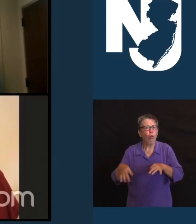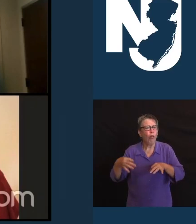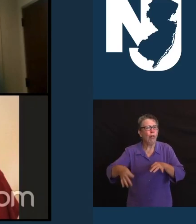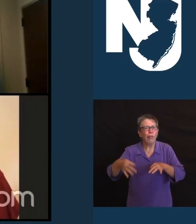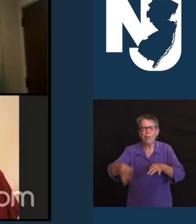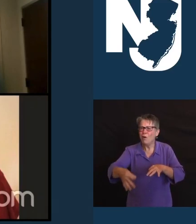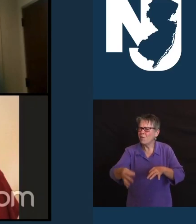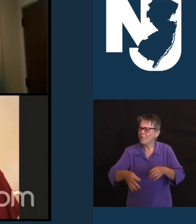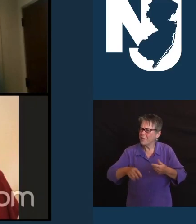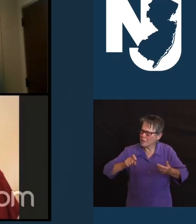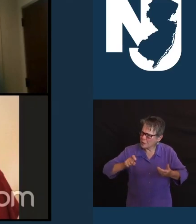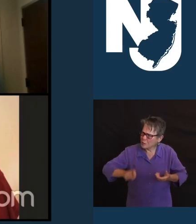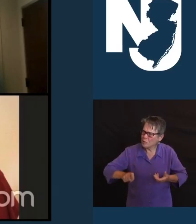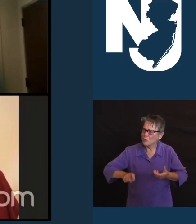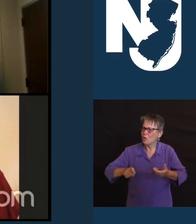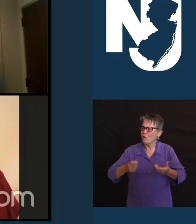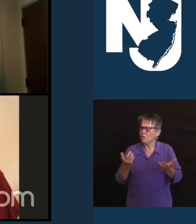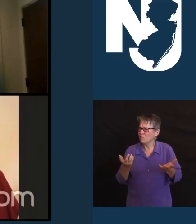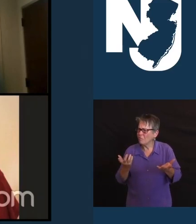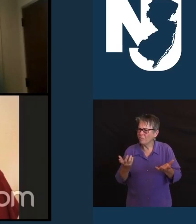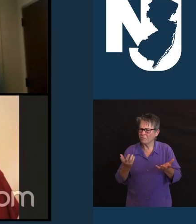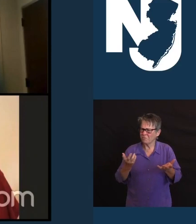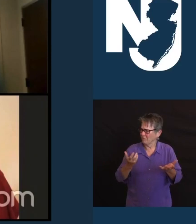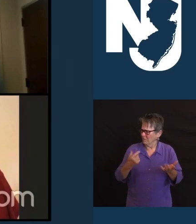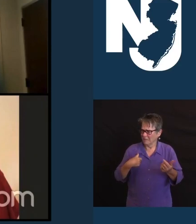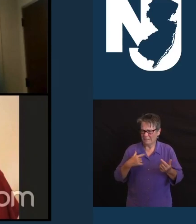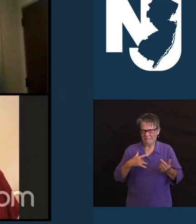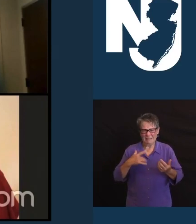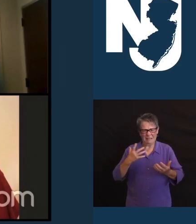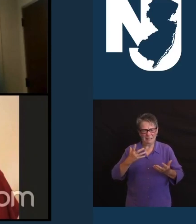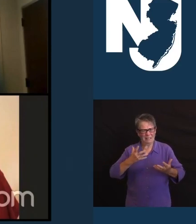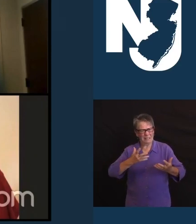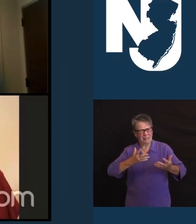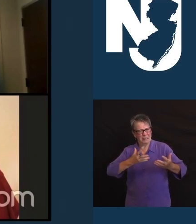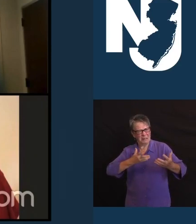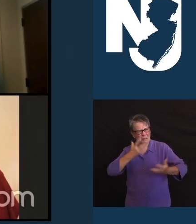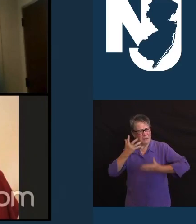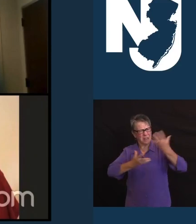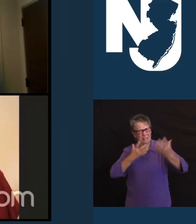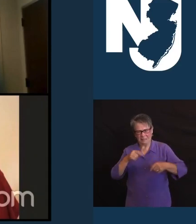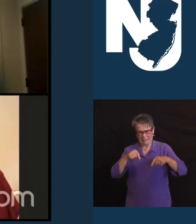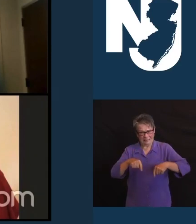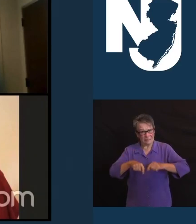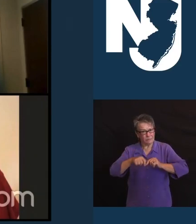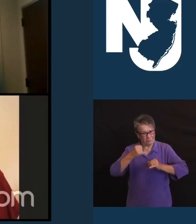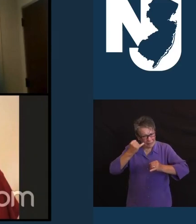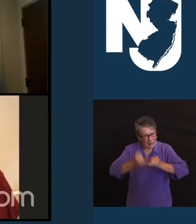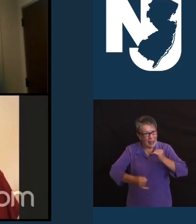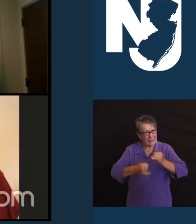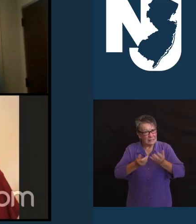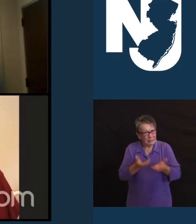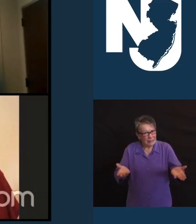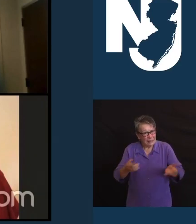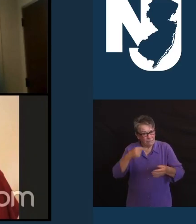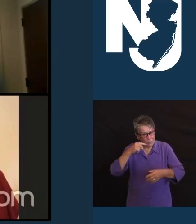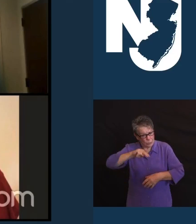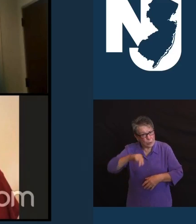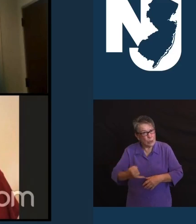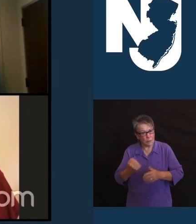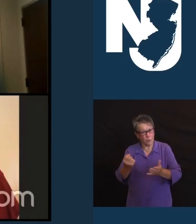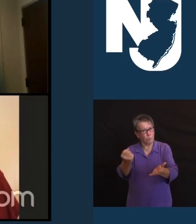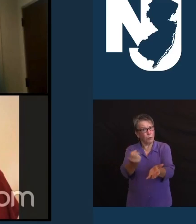is shameful, we're the last American state to have done this. We want to be one or two. To be 50 is just jaw-dropping. But this is